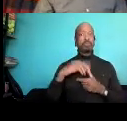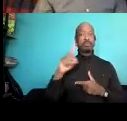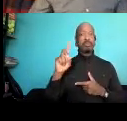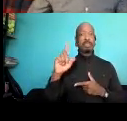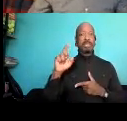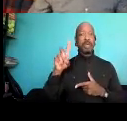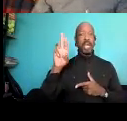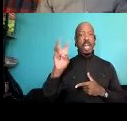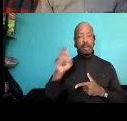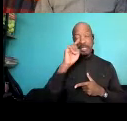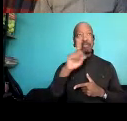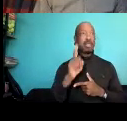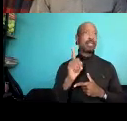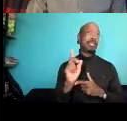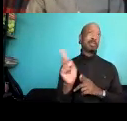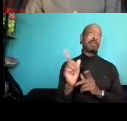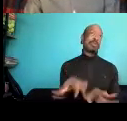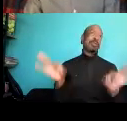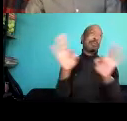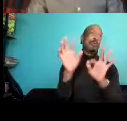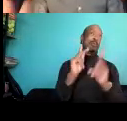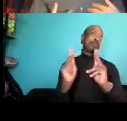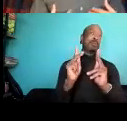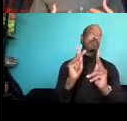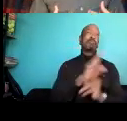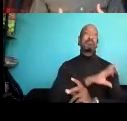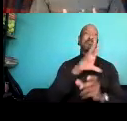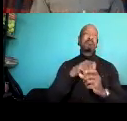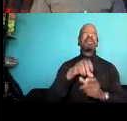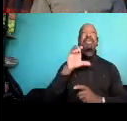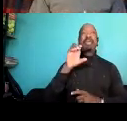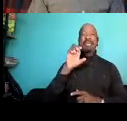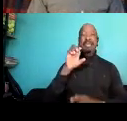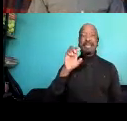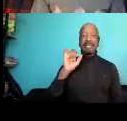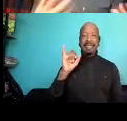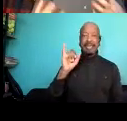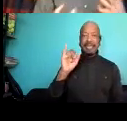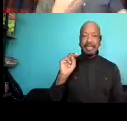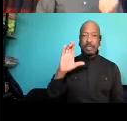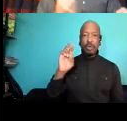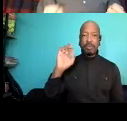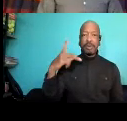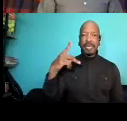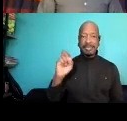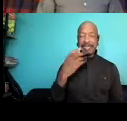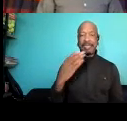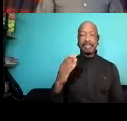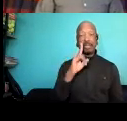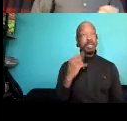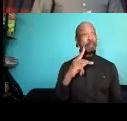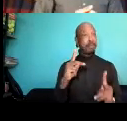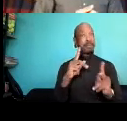Delaware is where important people incorporate things. So when clients say things like this, it's hard to untangle all of these